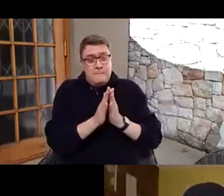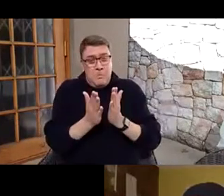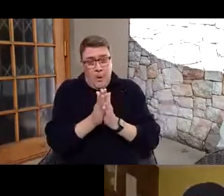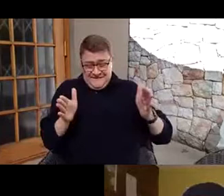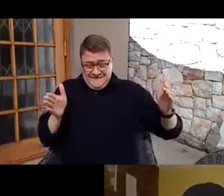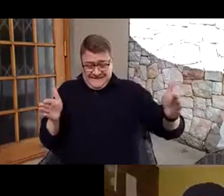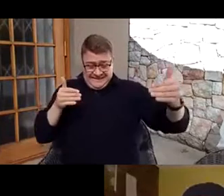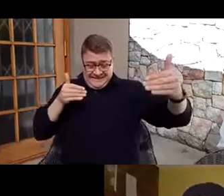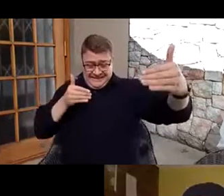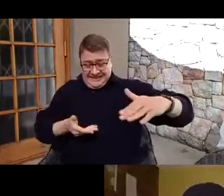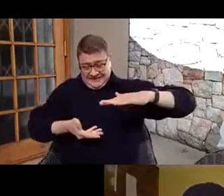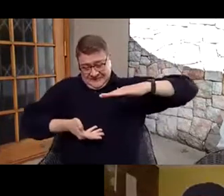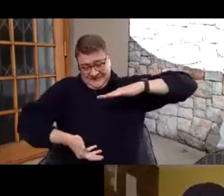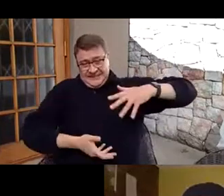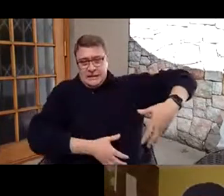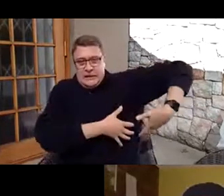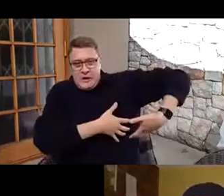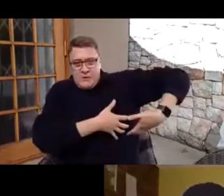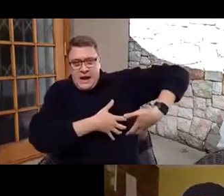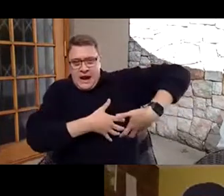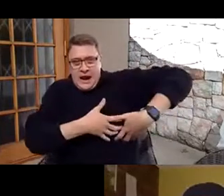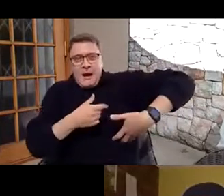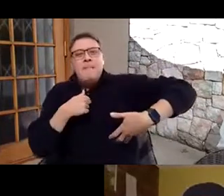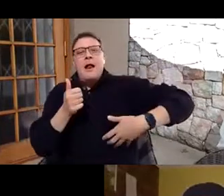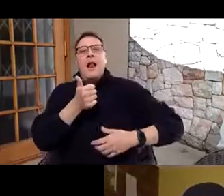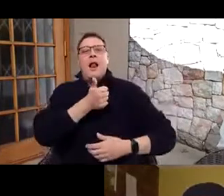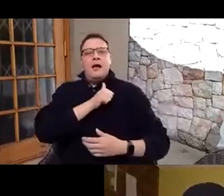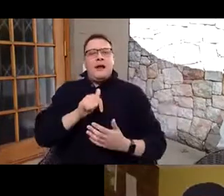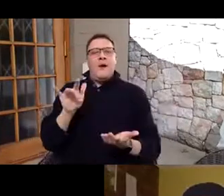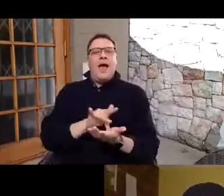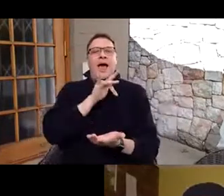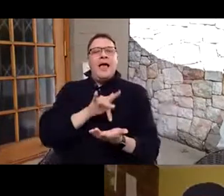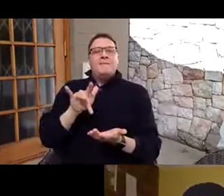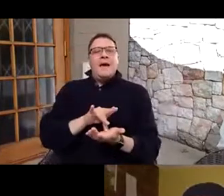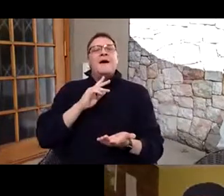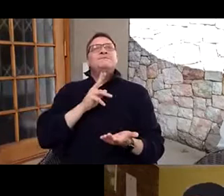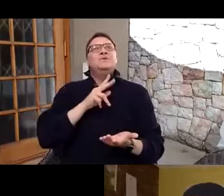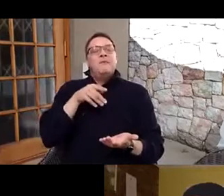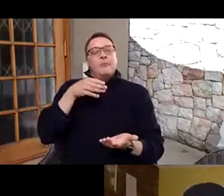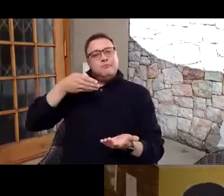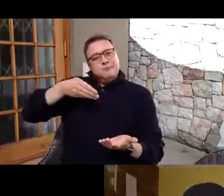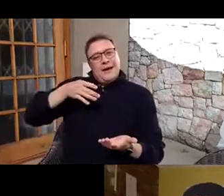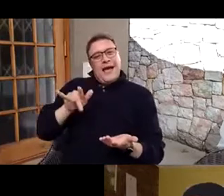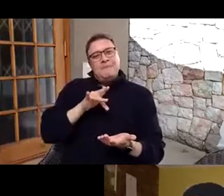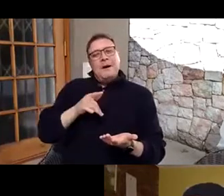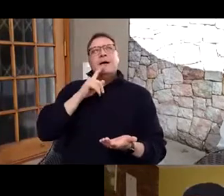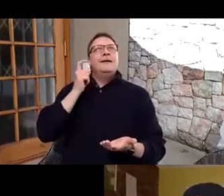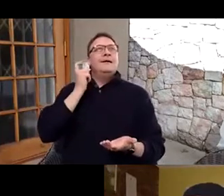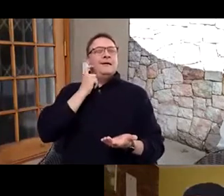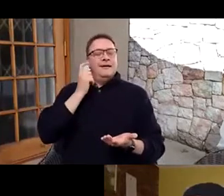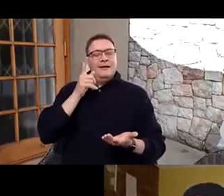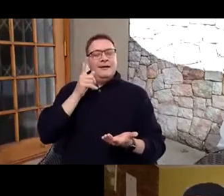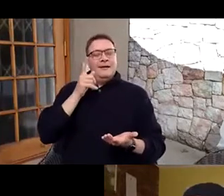books. And now you can just have an iPad that has all of your books and use VoiceOver, and it's not hurting your back. It's